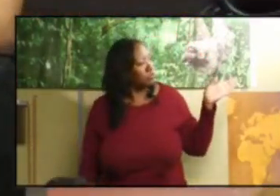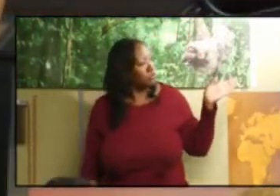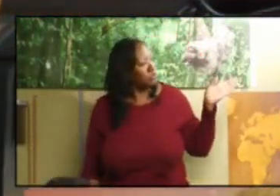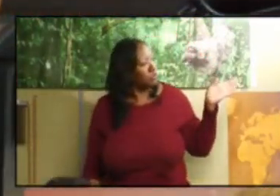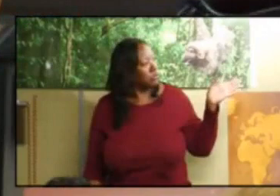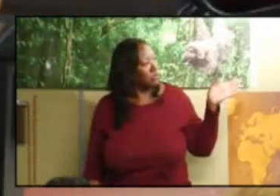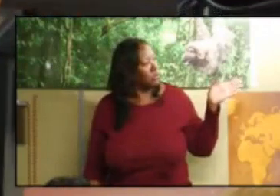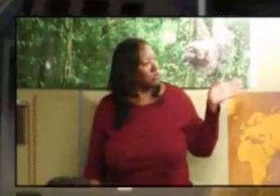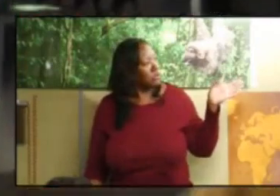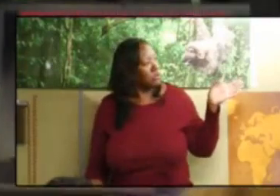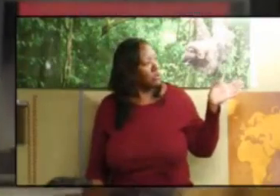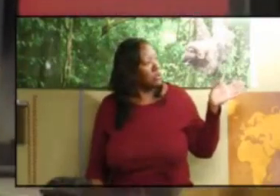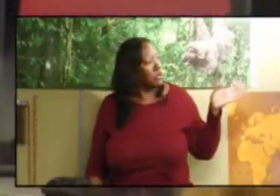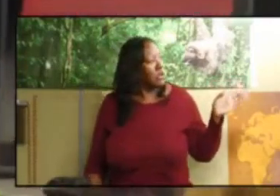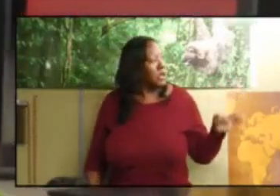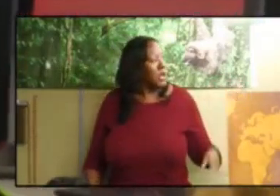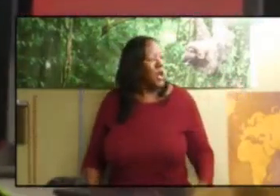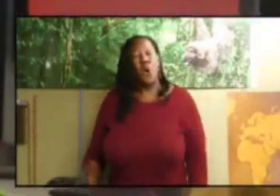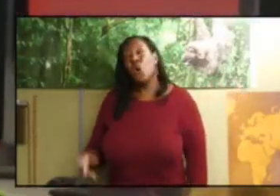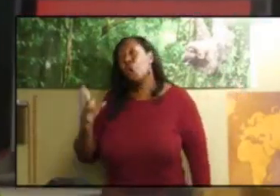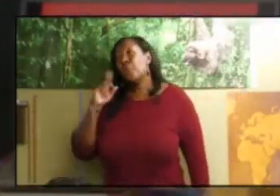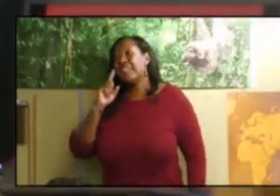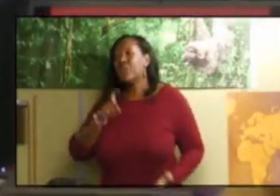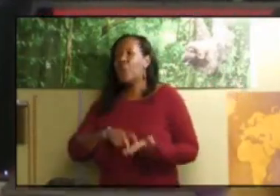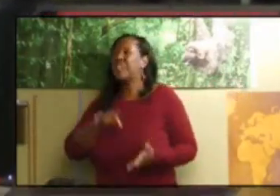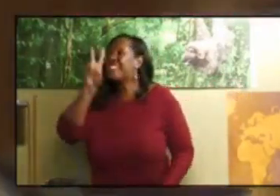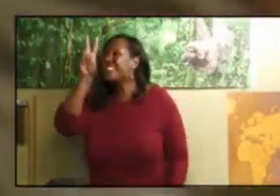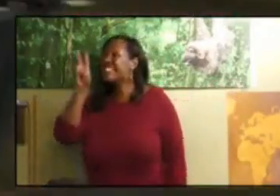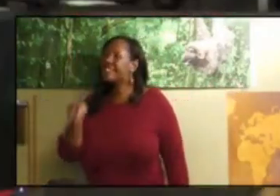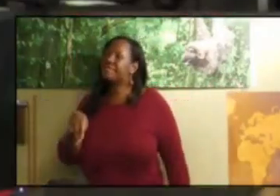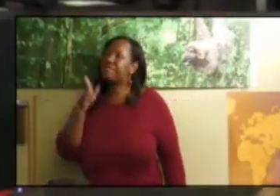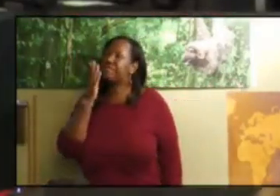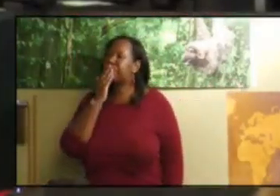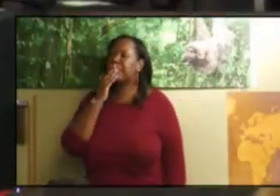found that it was opaque and didn't really have the sheerness.